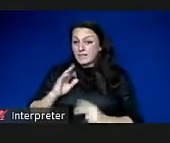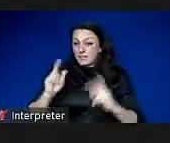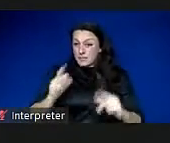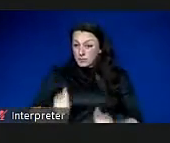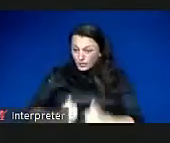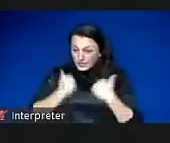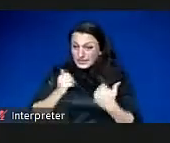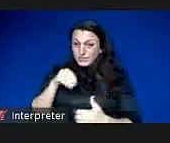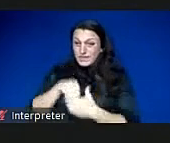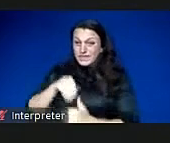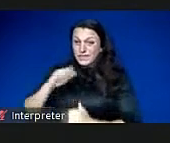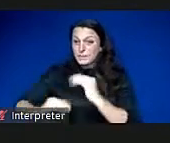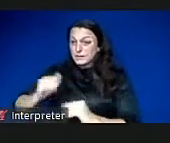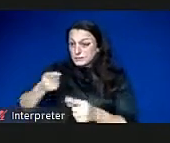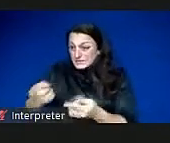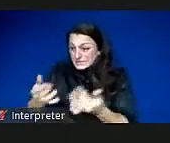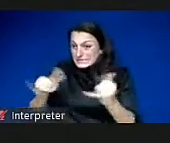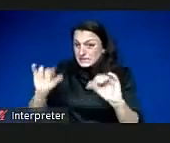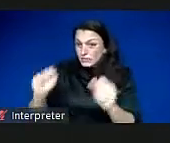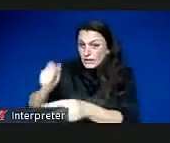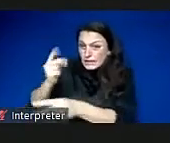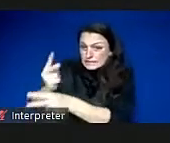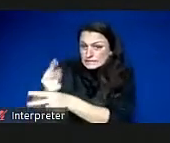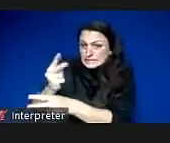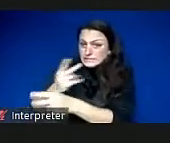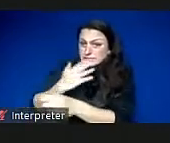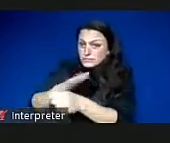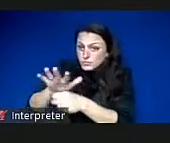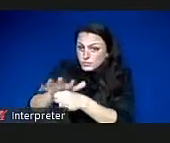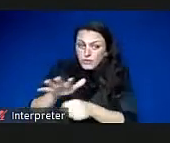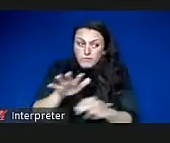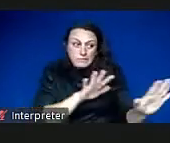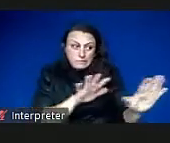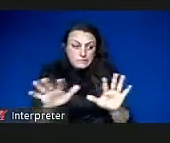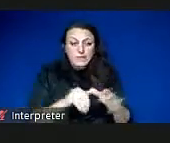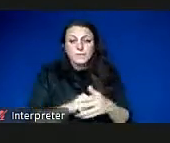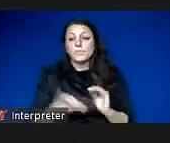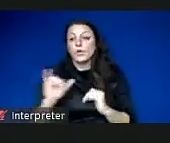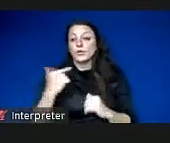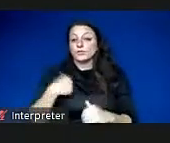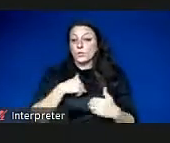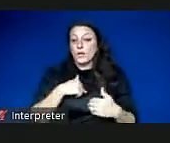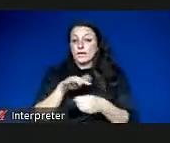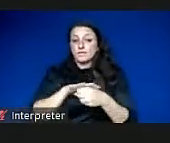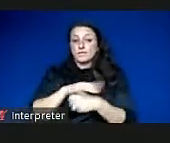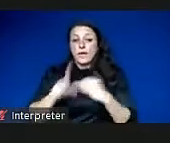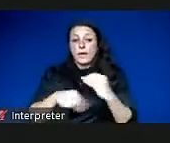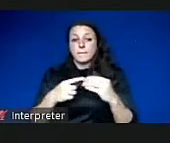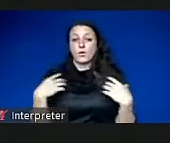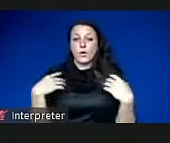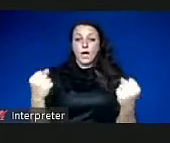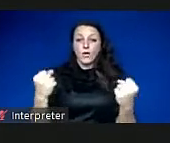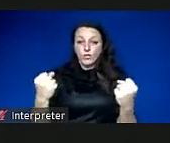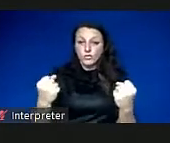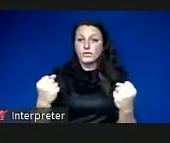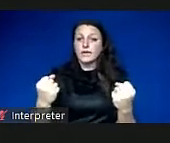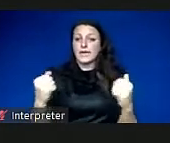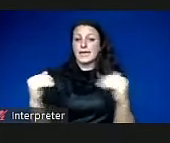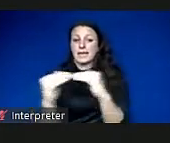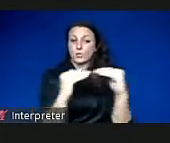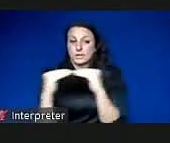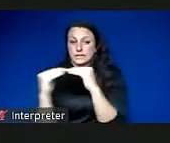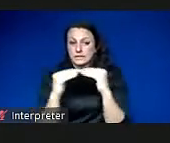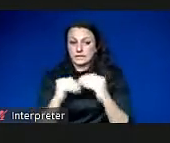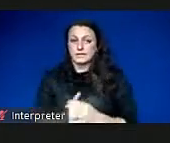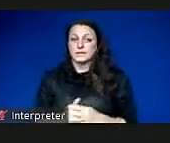to get their care needs met. We also have an area around health, wellness, and equity. I think